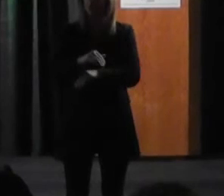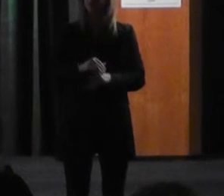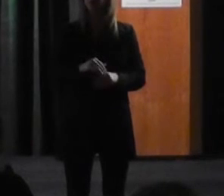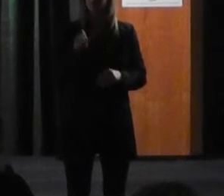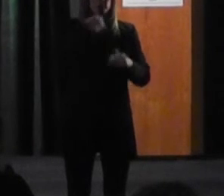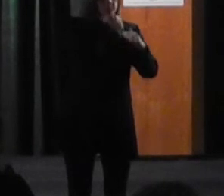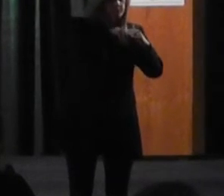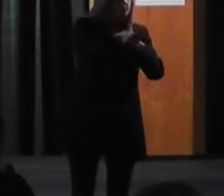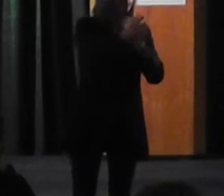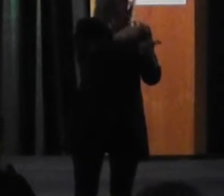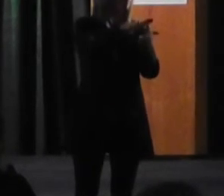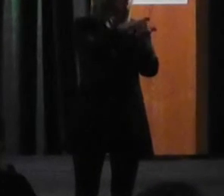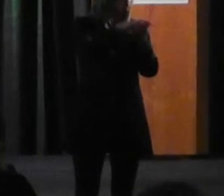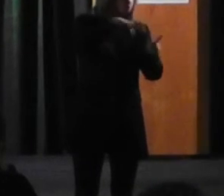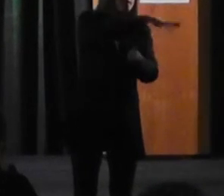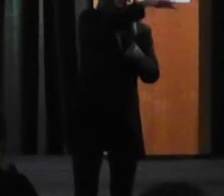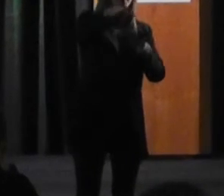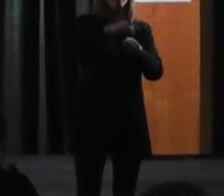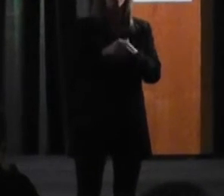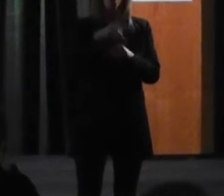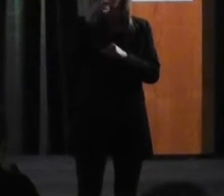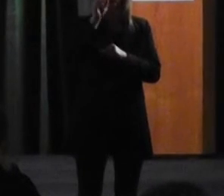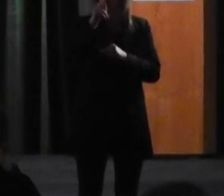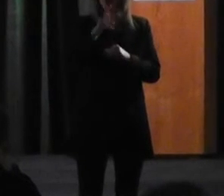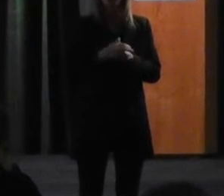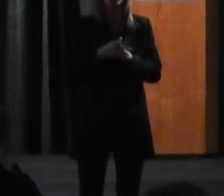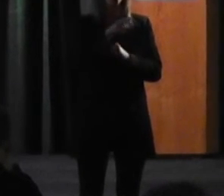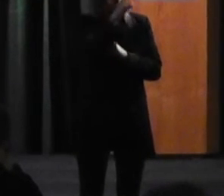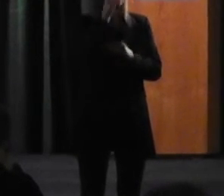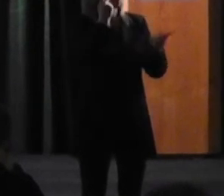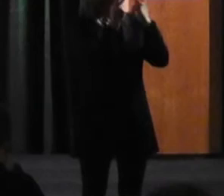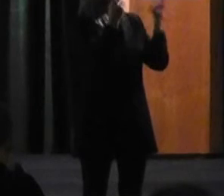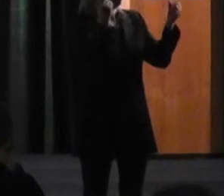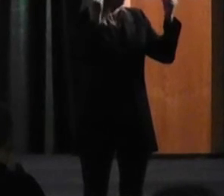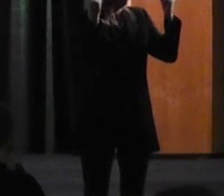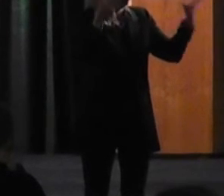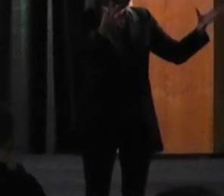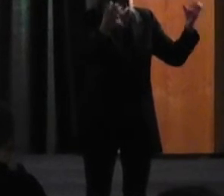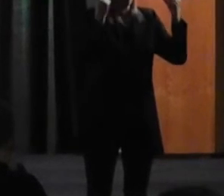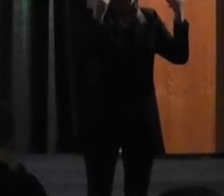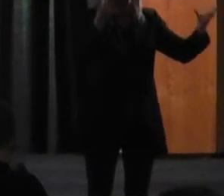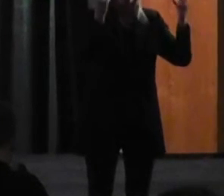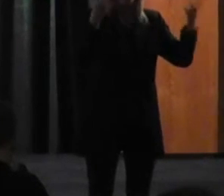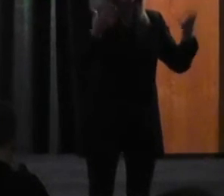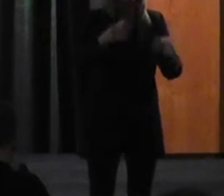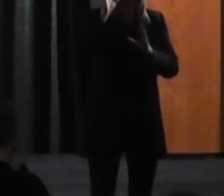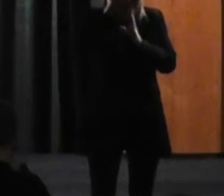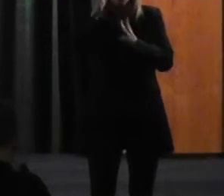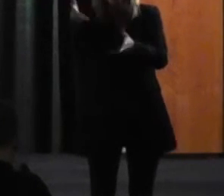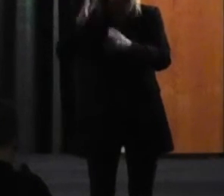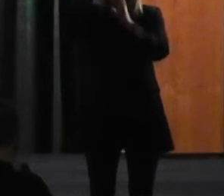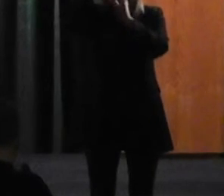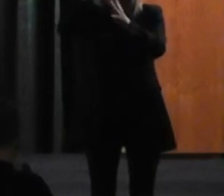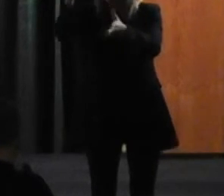the schoolyard or parks, you'll see hundreds, sometimes thousands of grandmas,